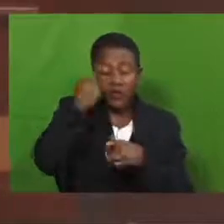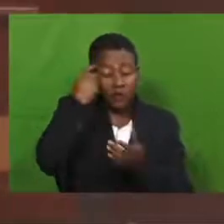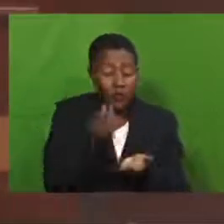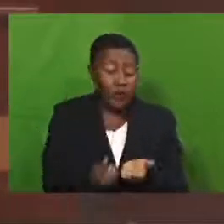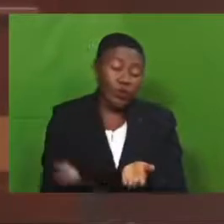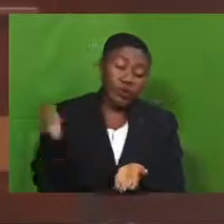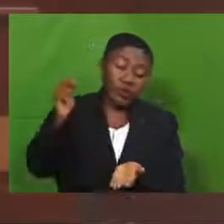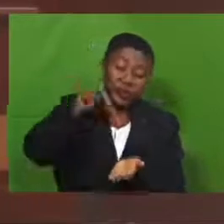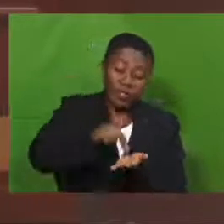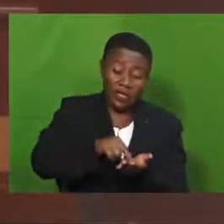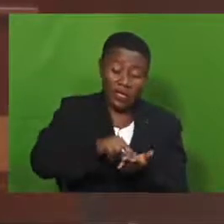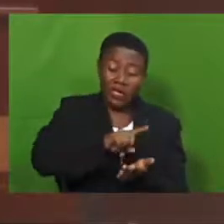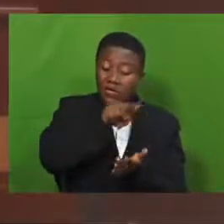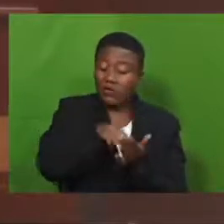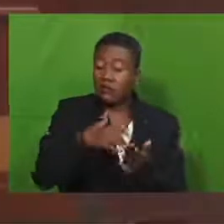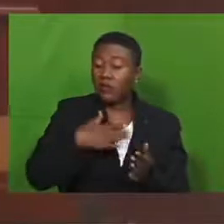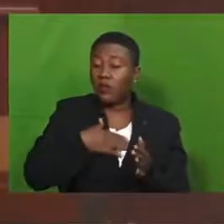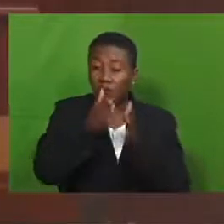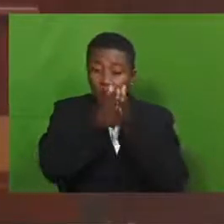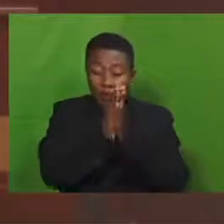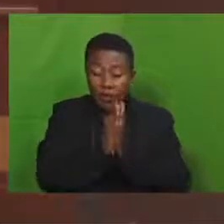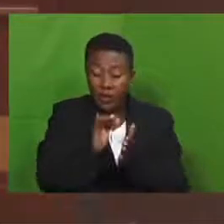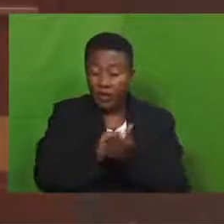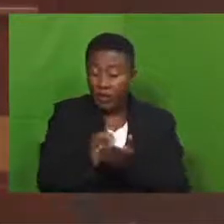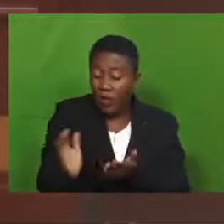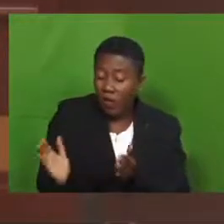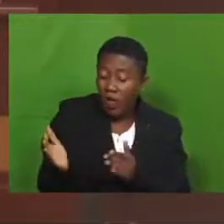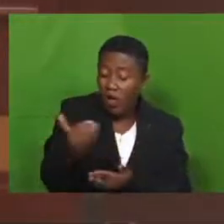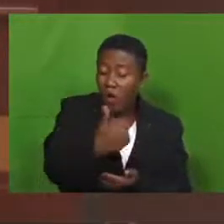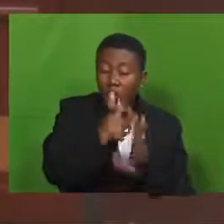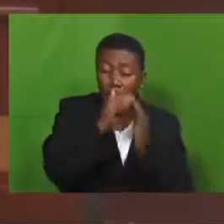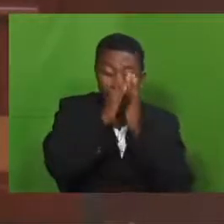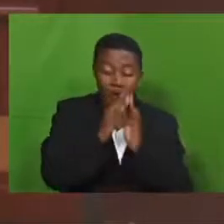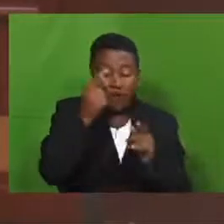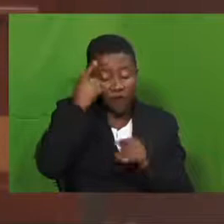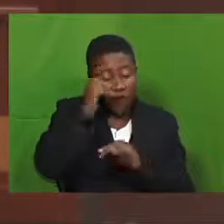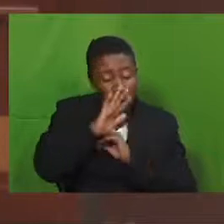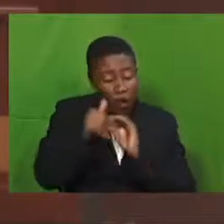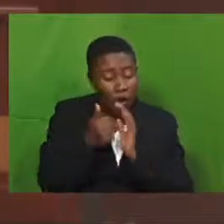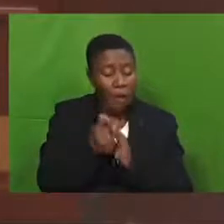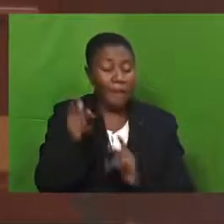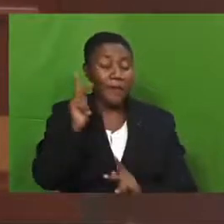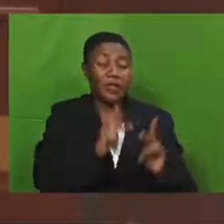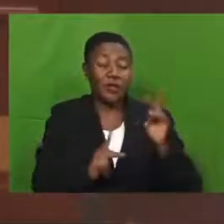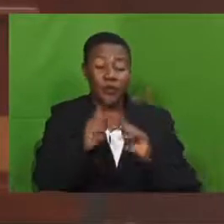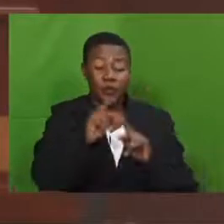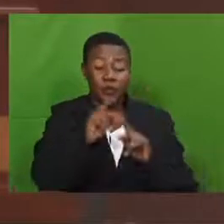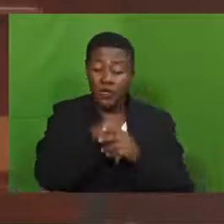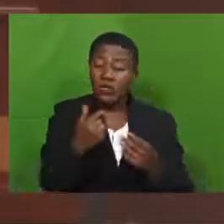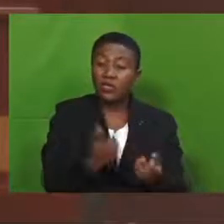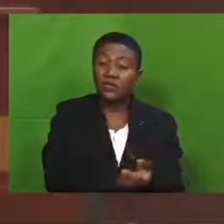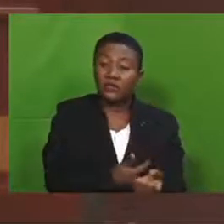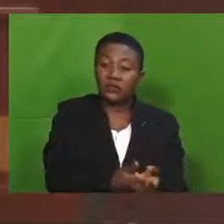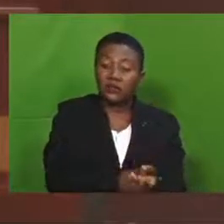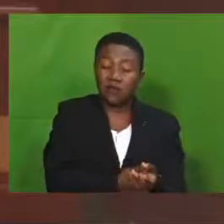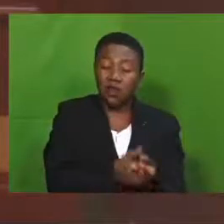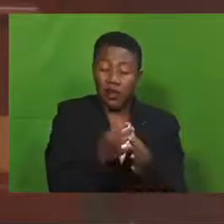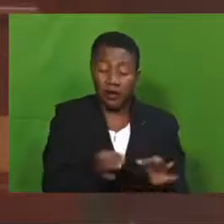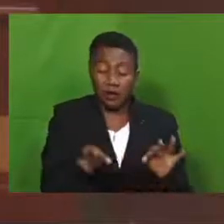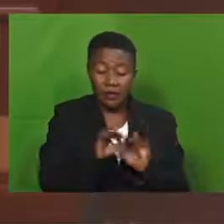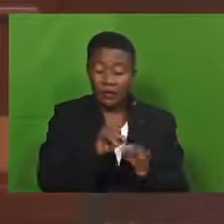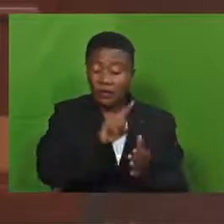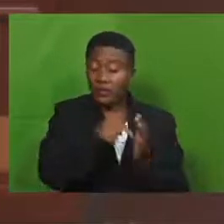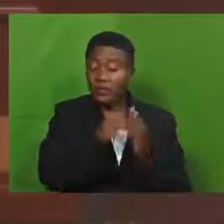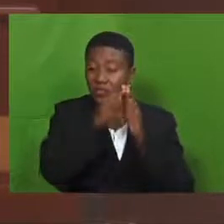is my prayer, and I believe the collective prayer of all people, well-meaning Ghanaians, and most importantly, this House, including